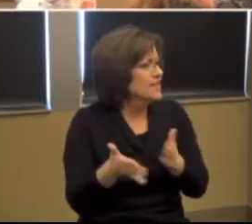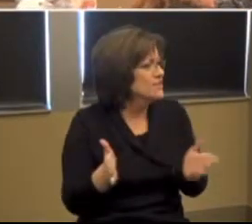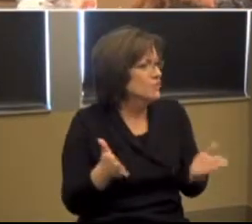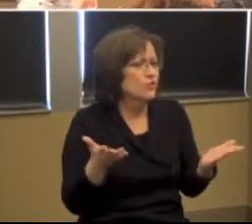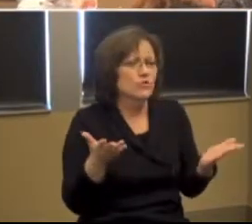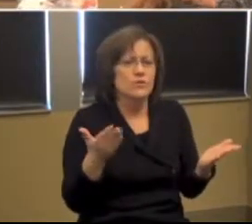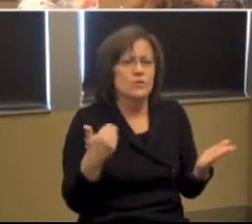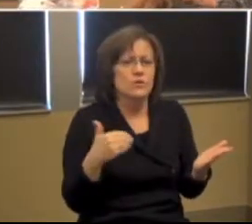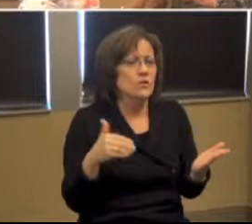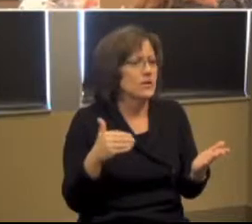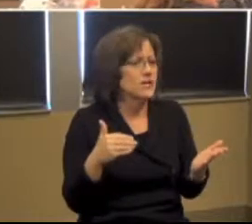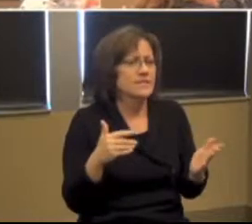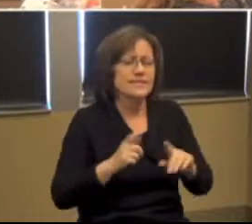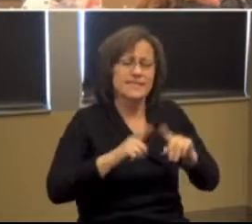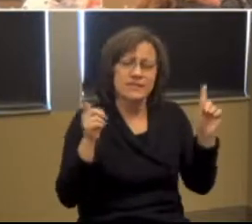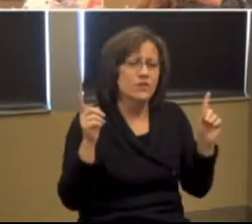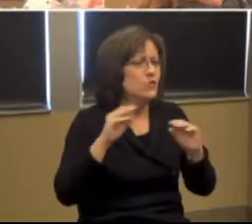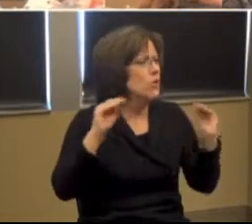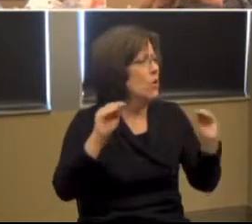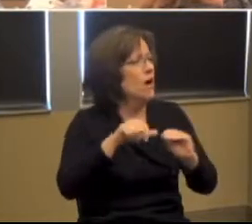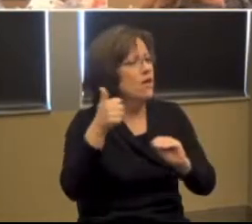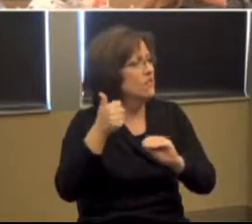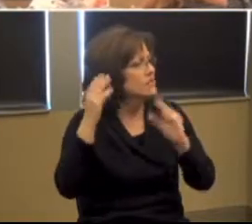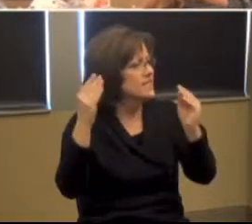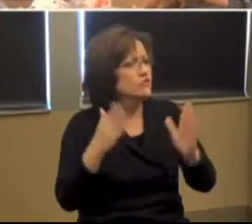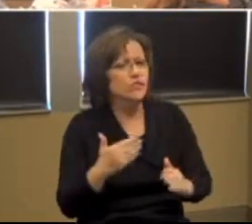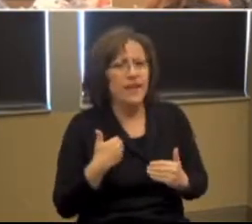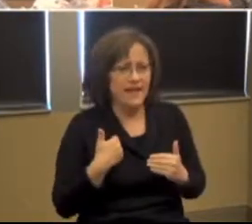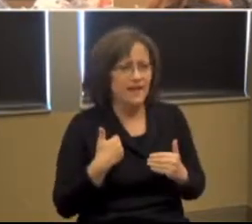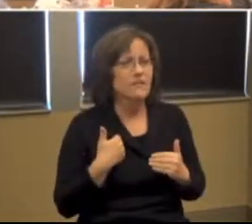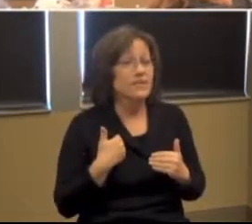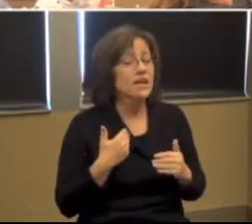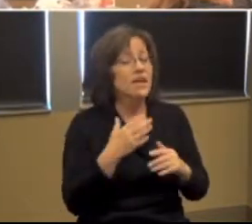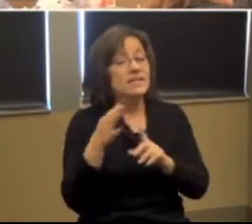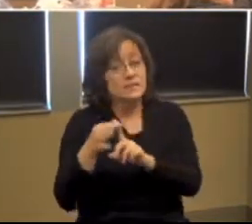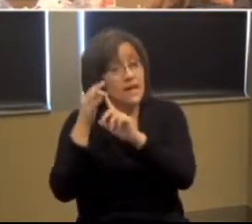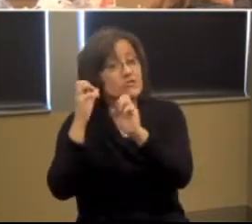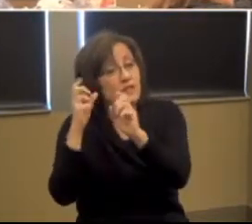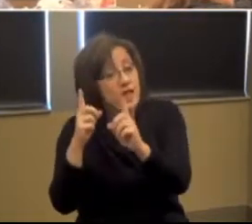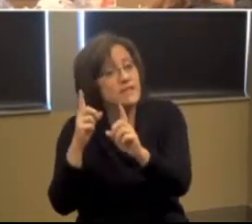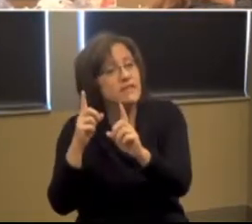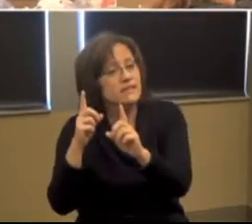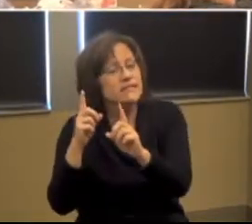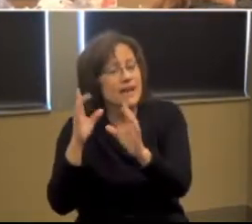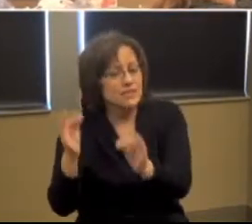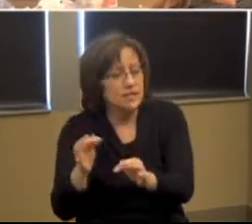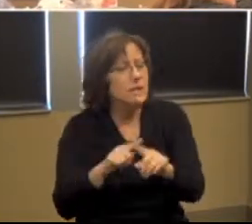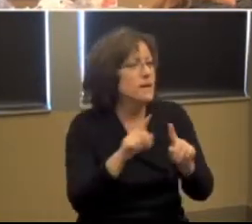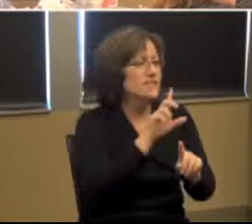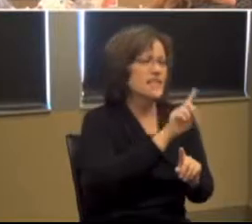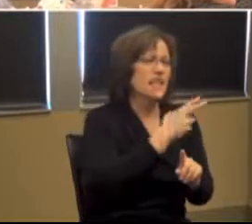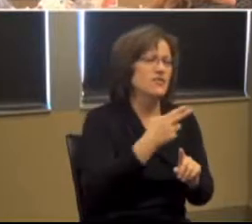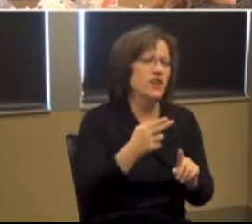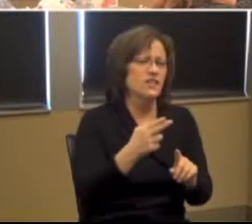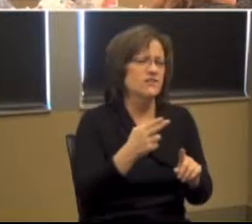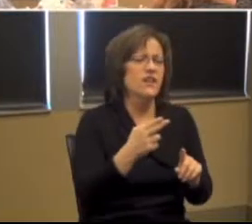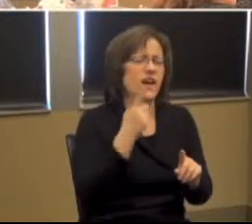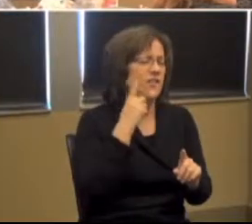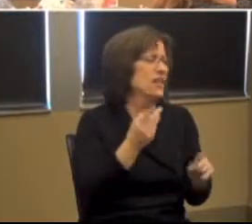any other teacher. In special ed, definitely. But DHH even more, I think. Because